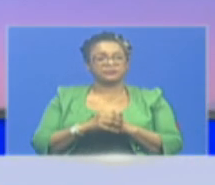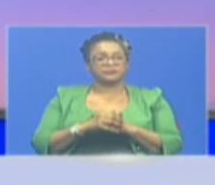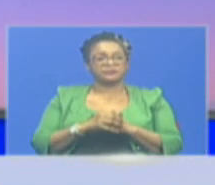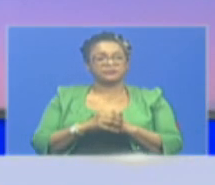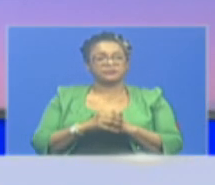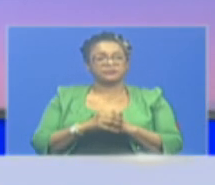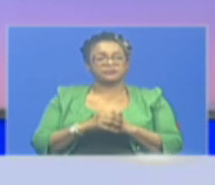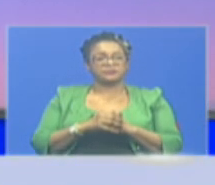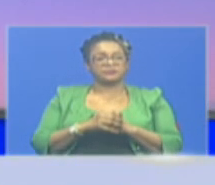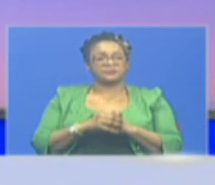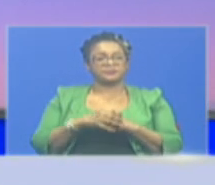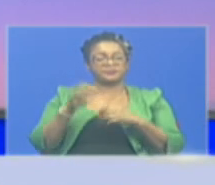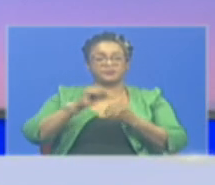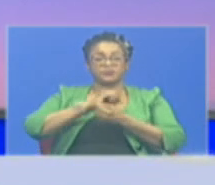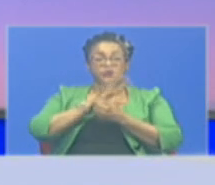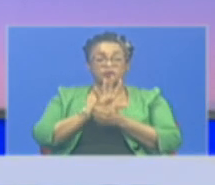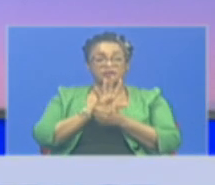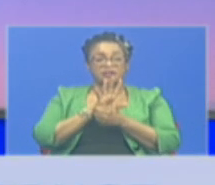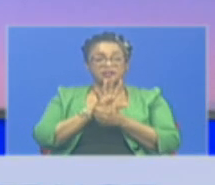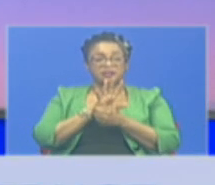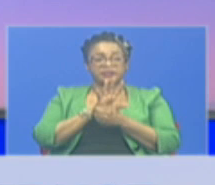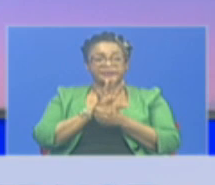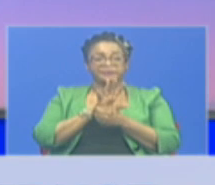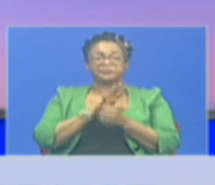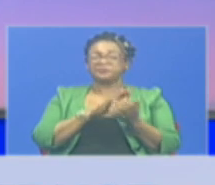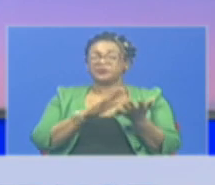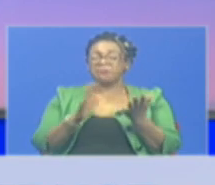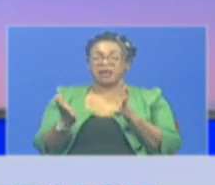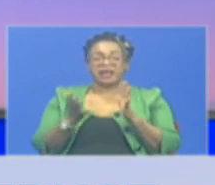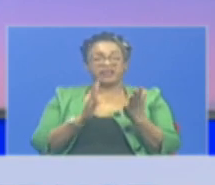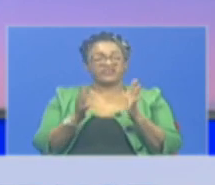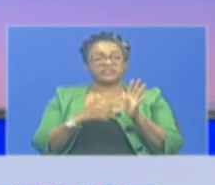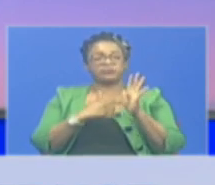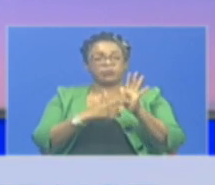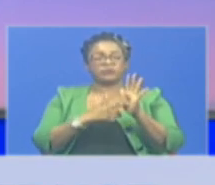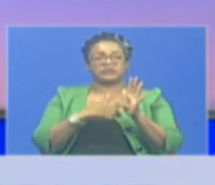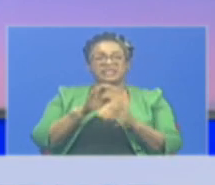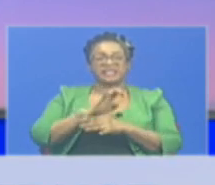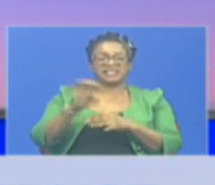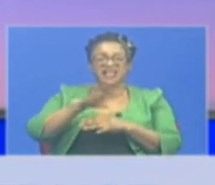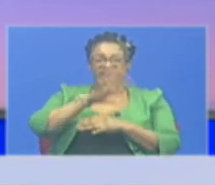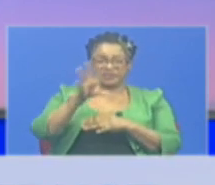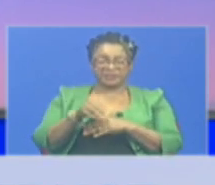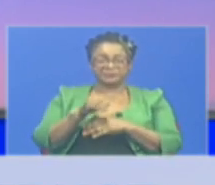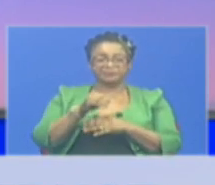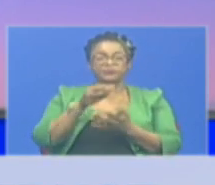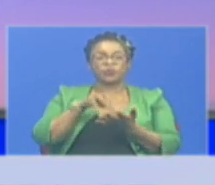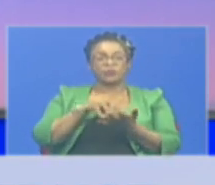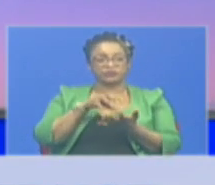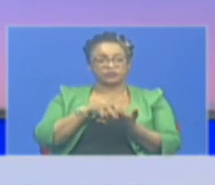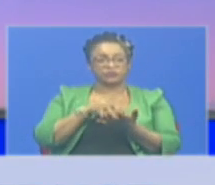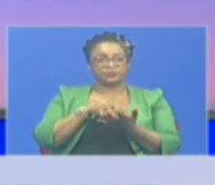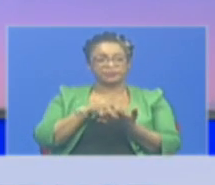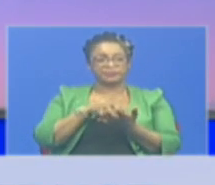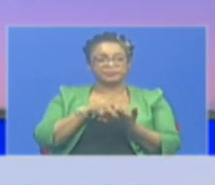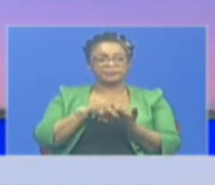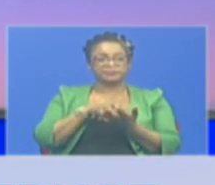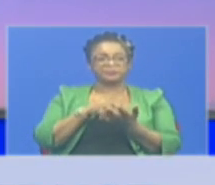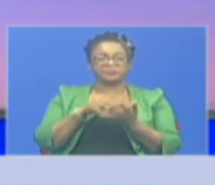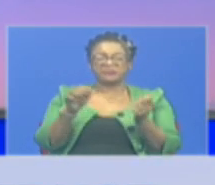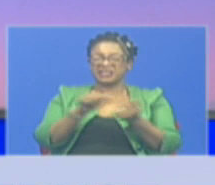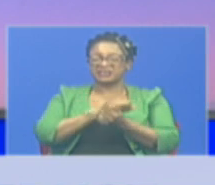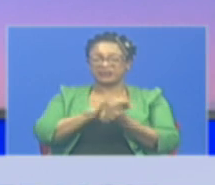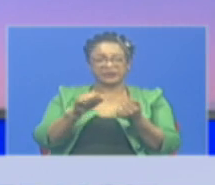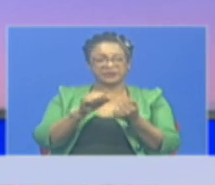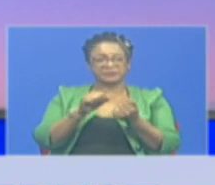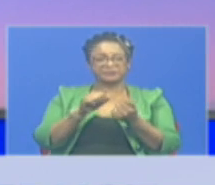Now, the coronavirus pandemic may have exposed East Africa's pre-existing condition. the distrust between Kenya and